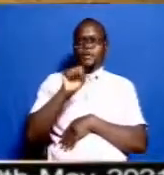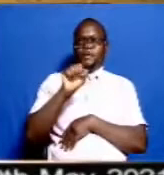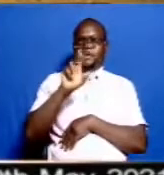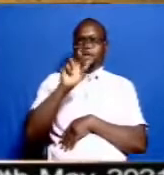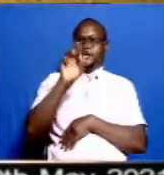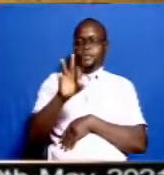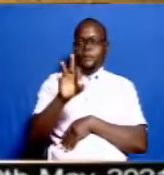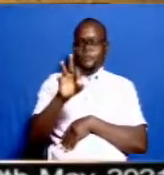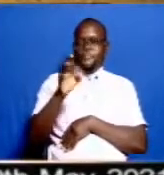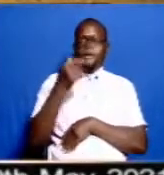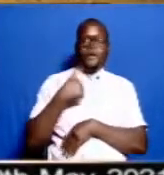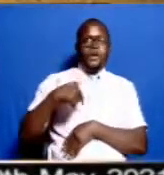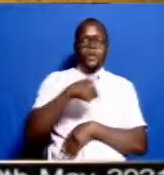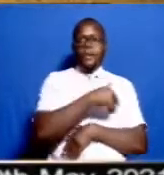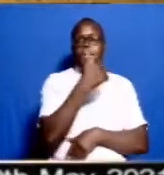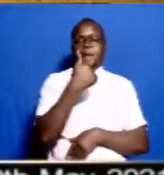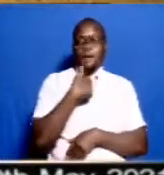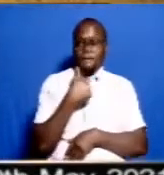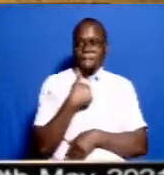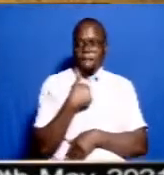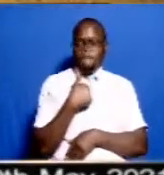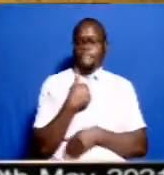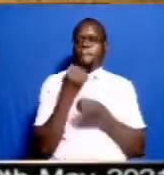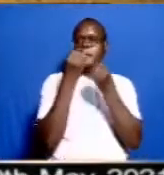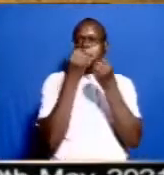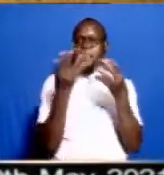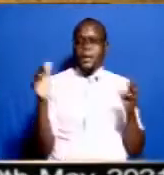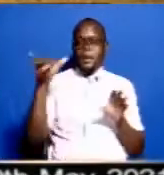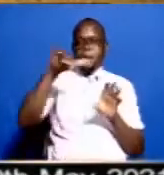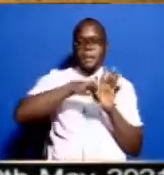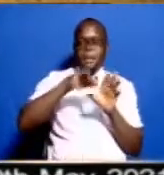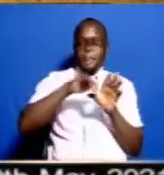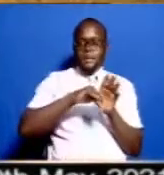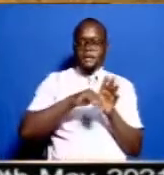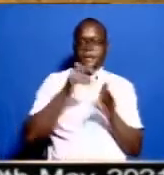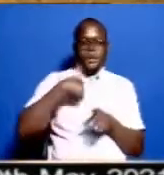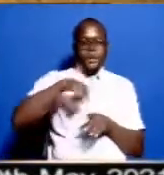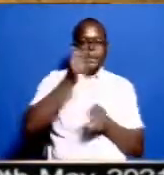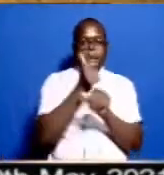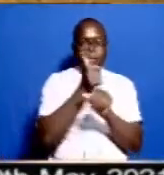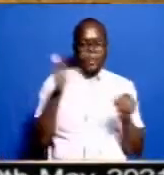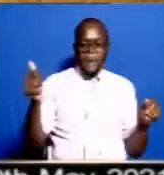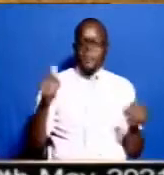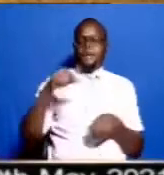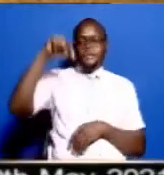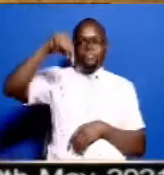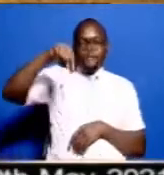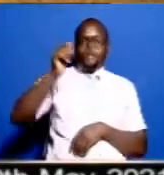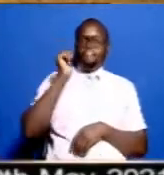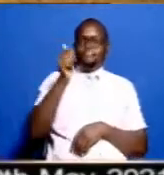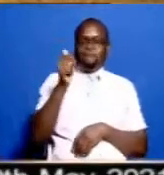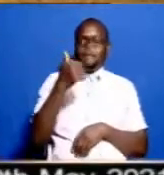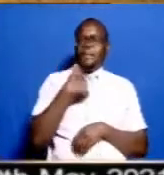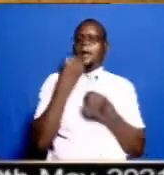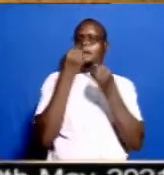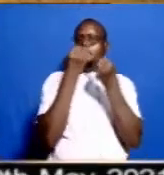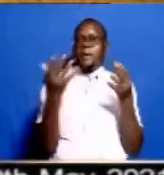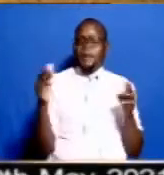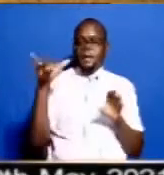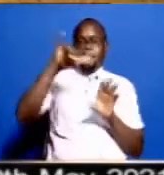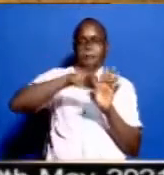Honorable Yusuf, we have several members. We are properly constituted. We have several